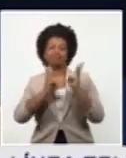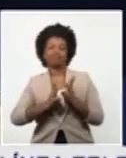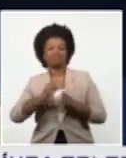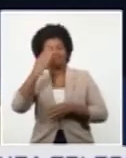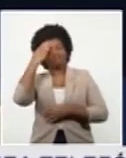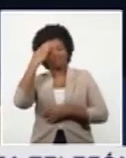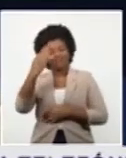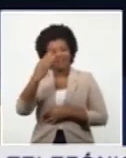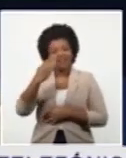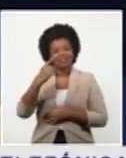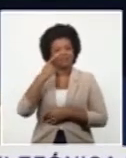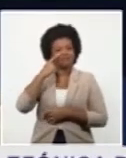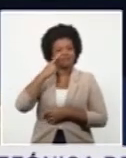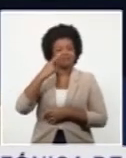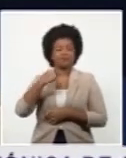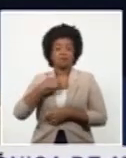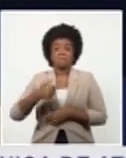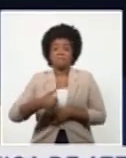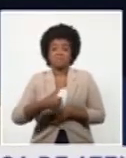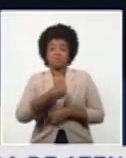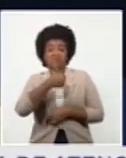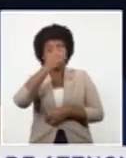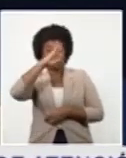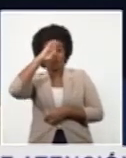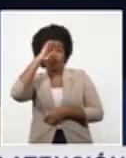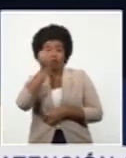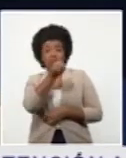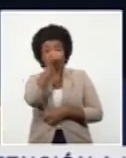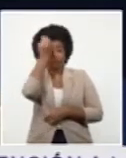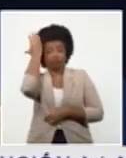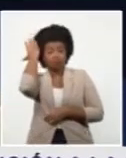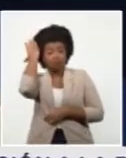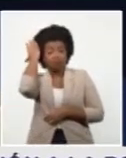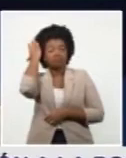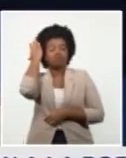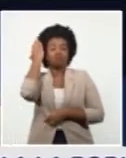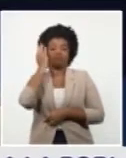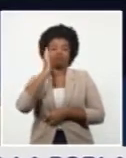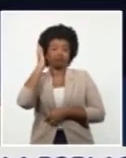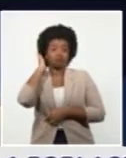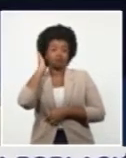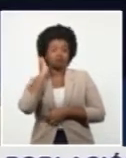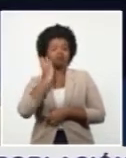gratitude and that I have received since yesterday.